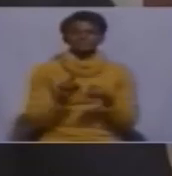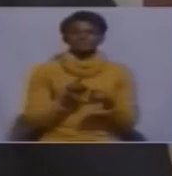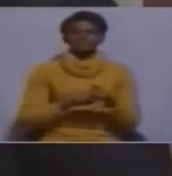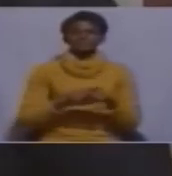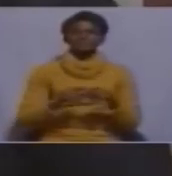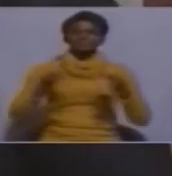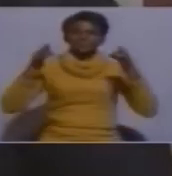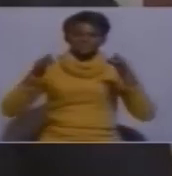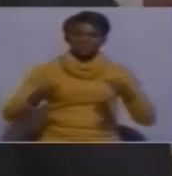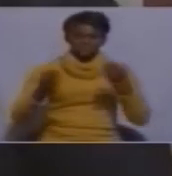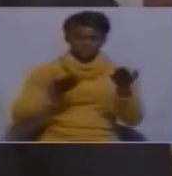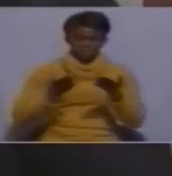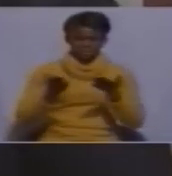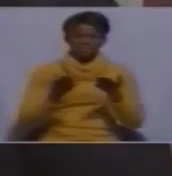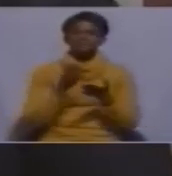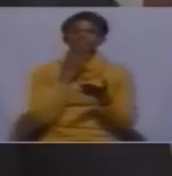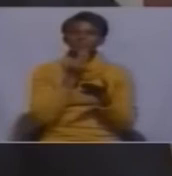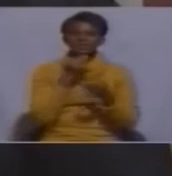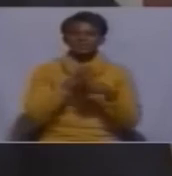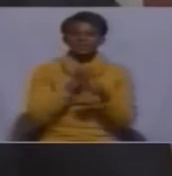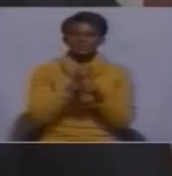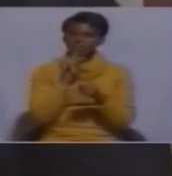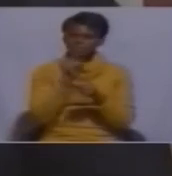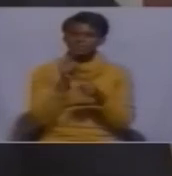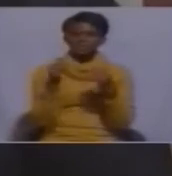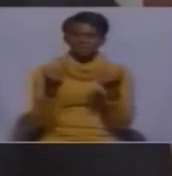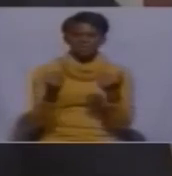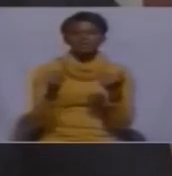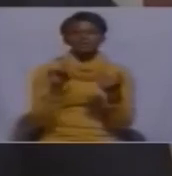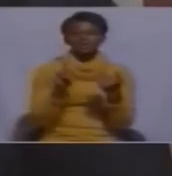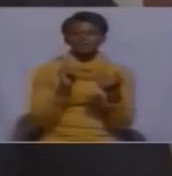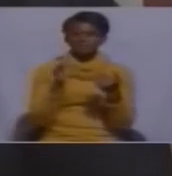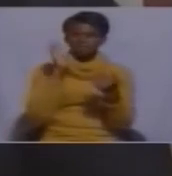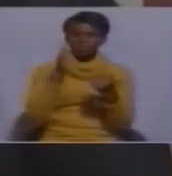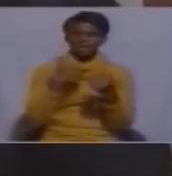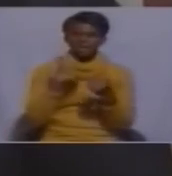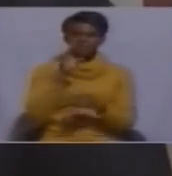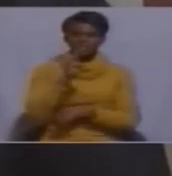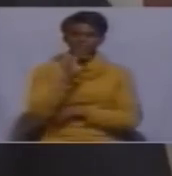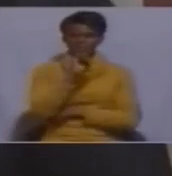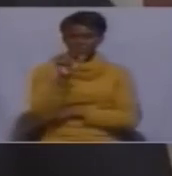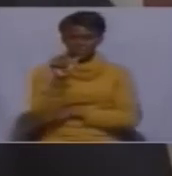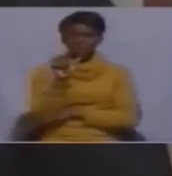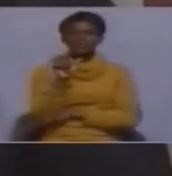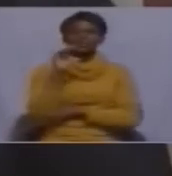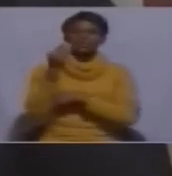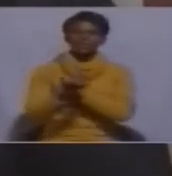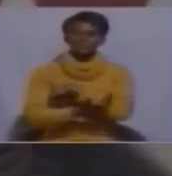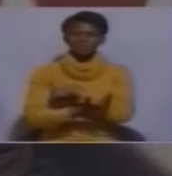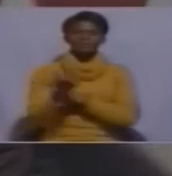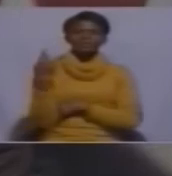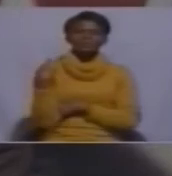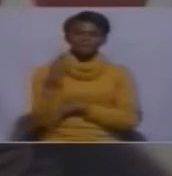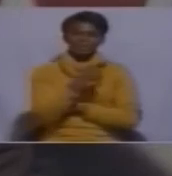Service Commission, to ensure that with respect to the judiciary, soon we'll be coming up with a bill, which we hope will be introduced into